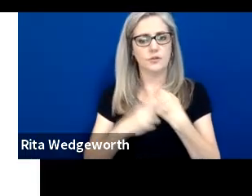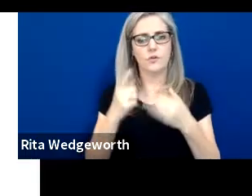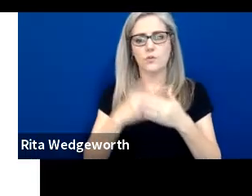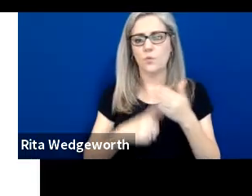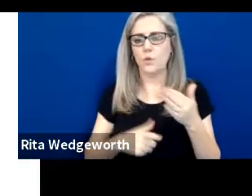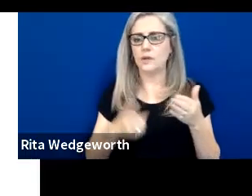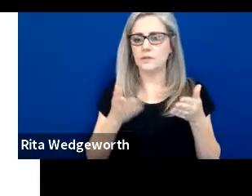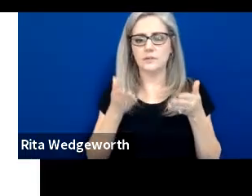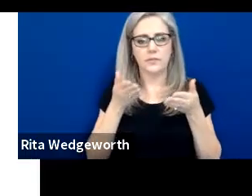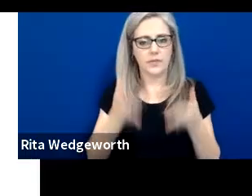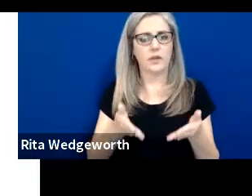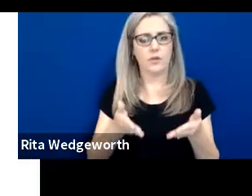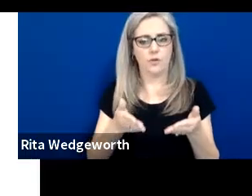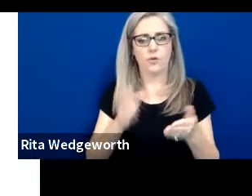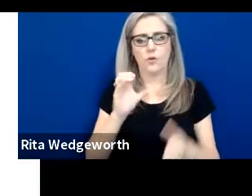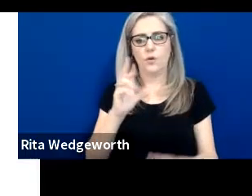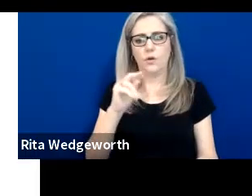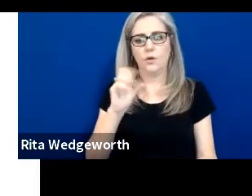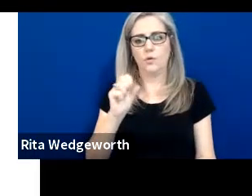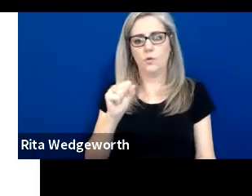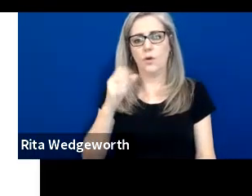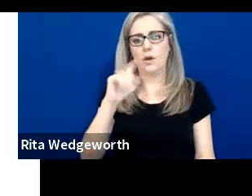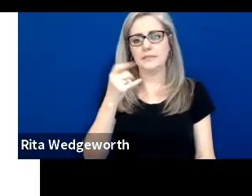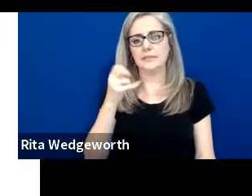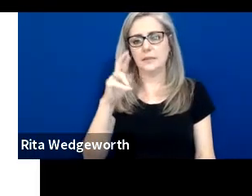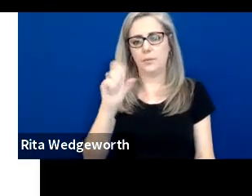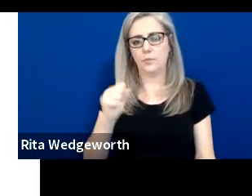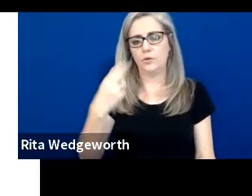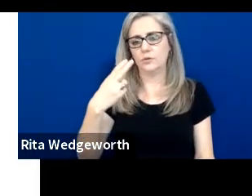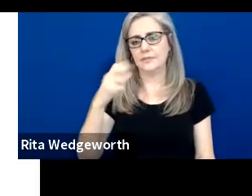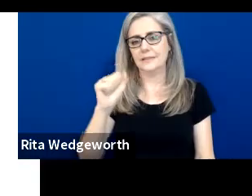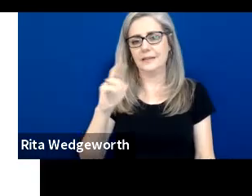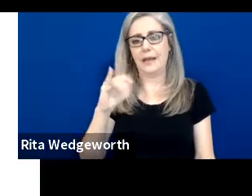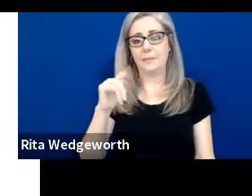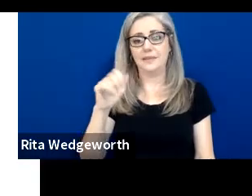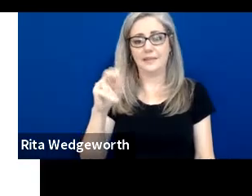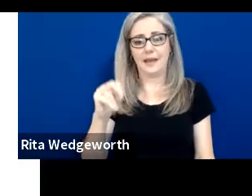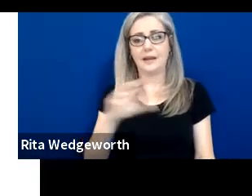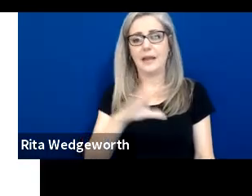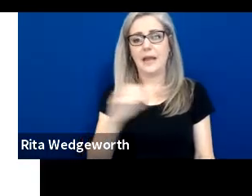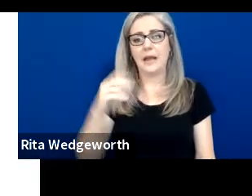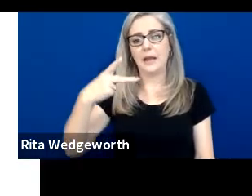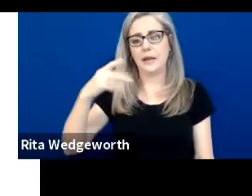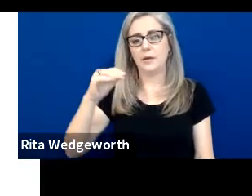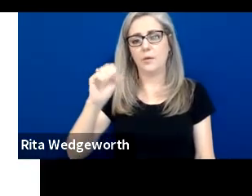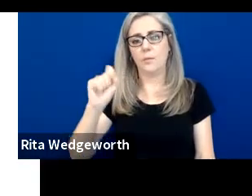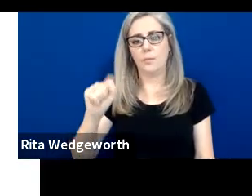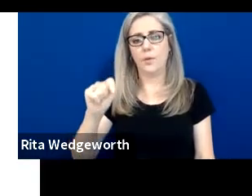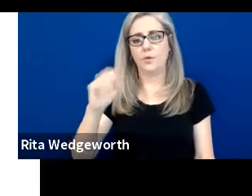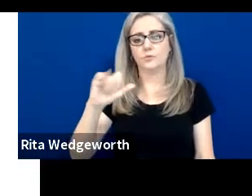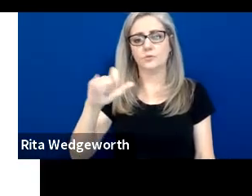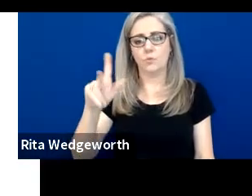timbers habitat, and especially the post oak woodland that's found on the site. Post oaks are